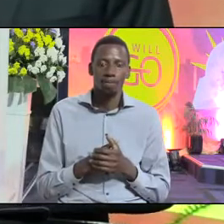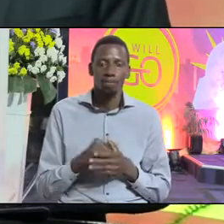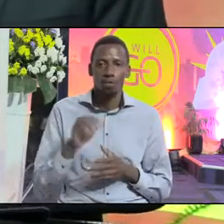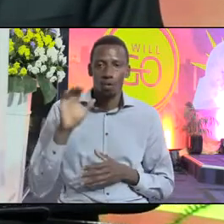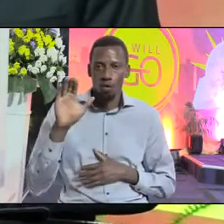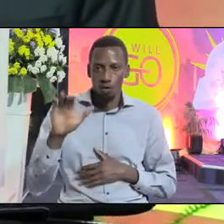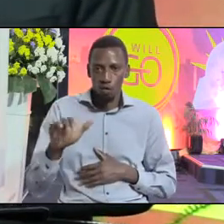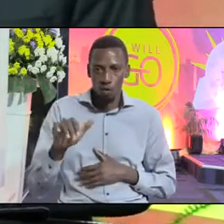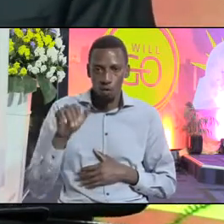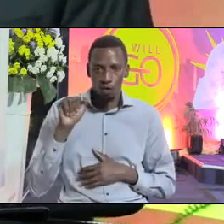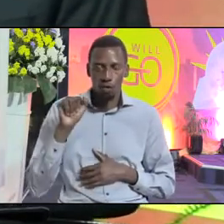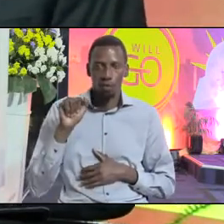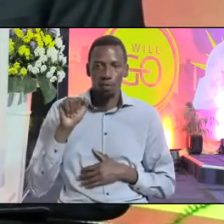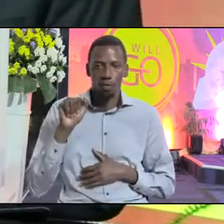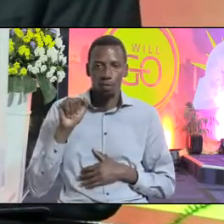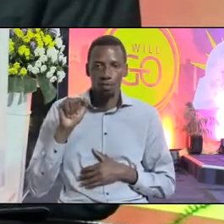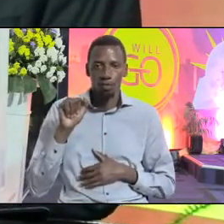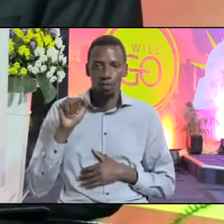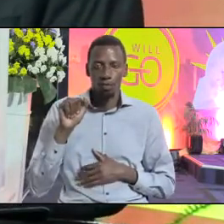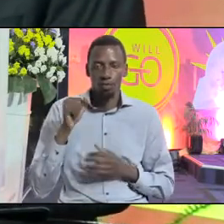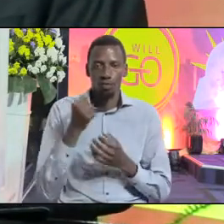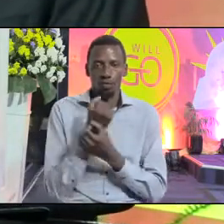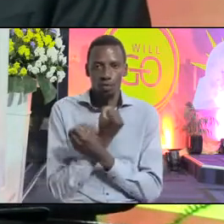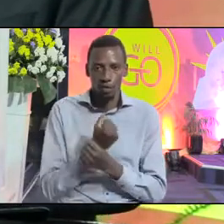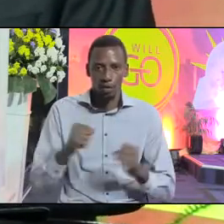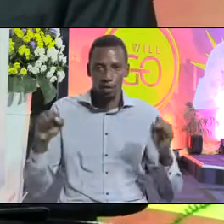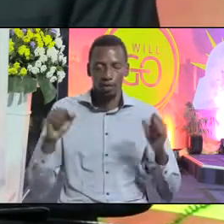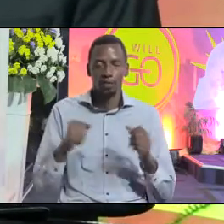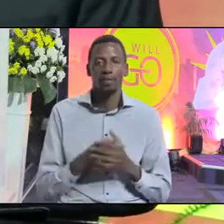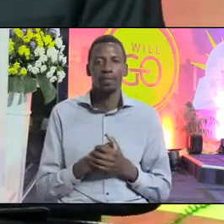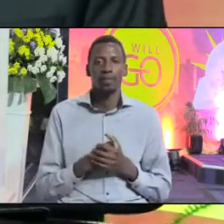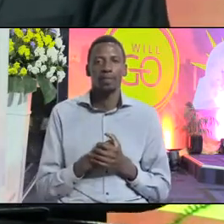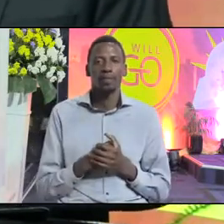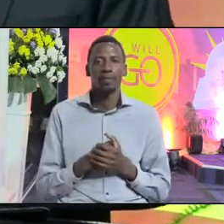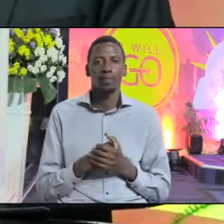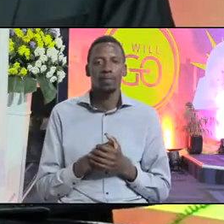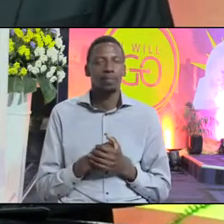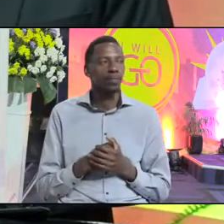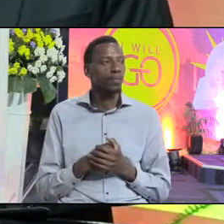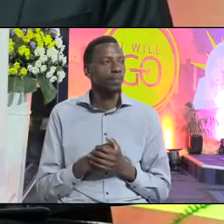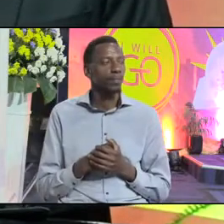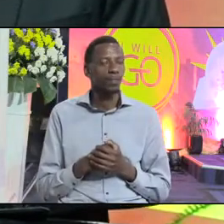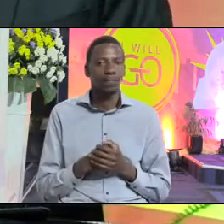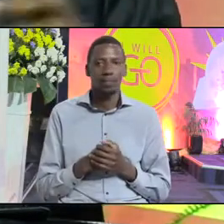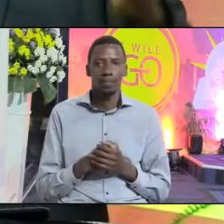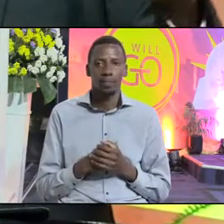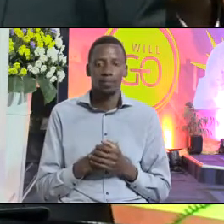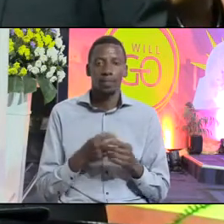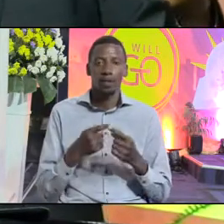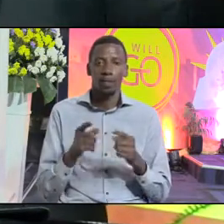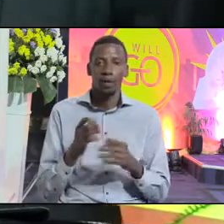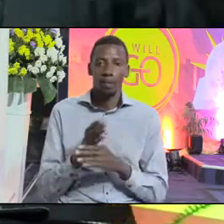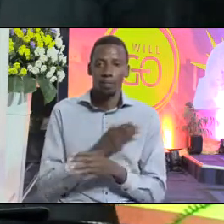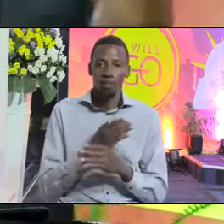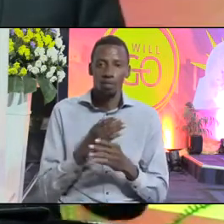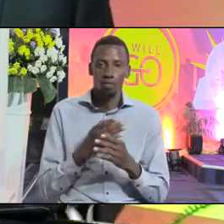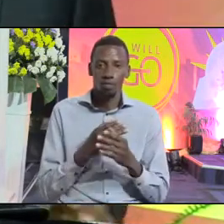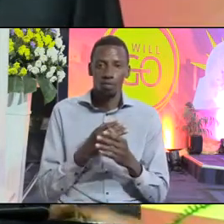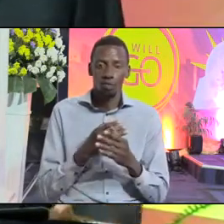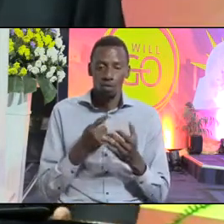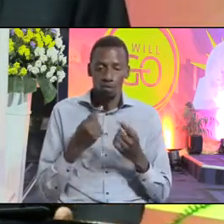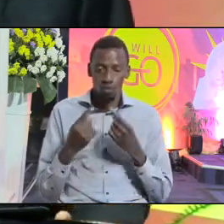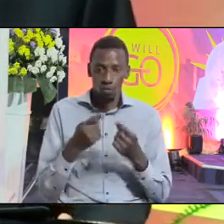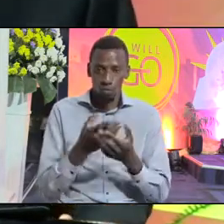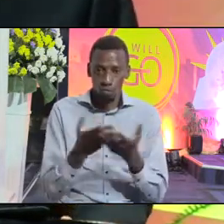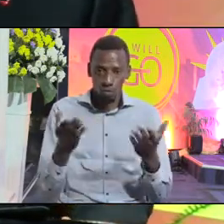be saints. Called to be saints. But before I talk with you, let us talk with